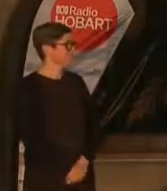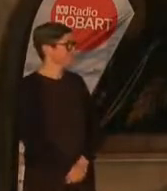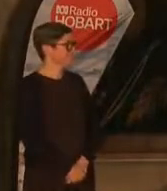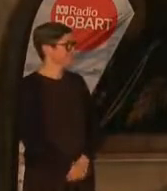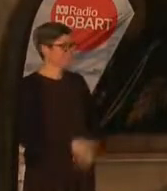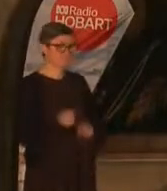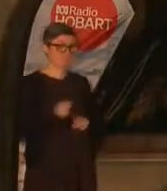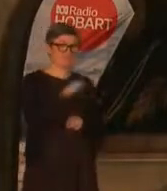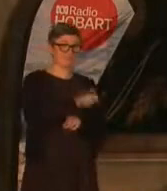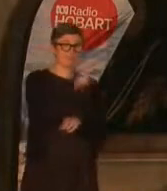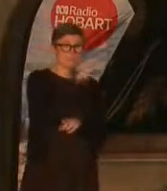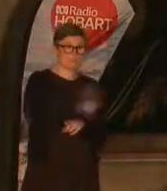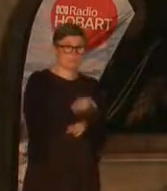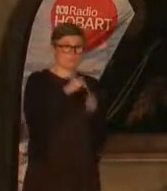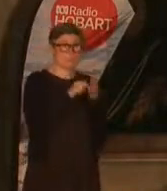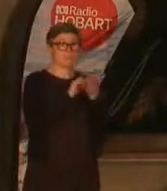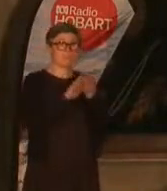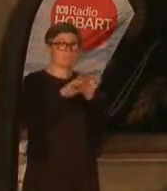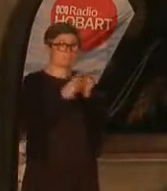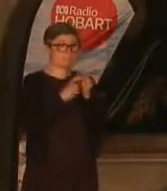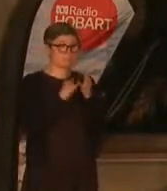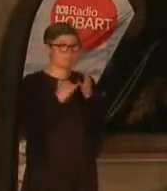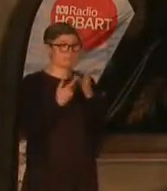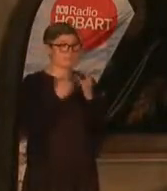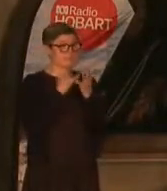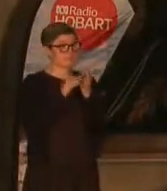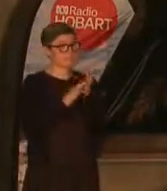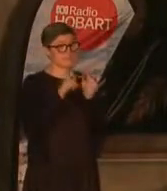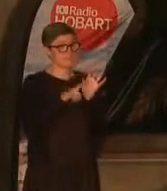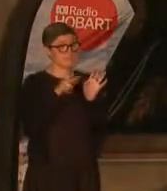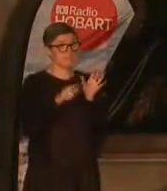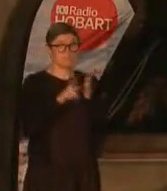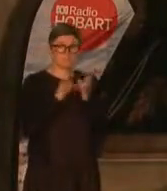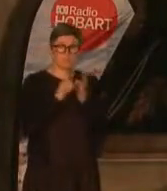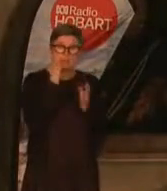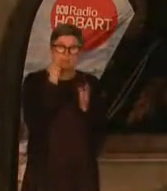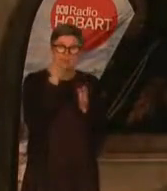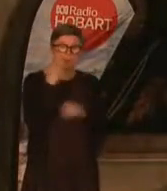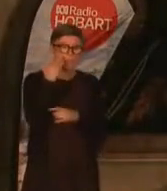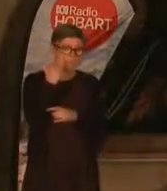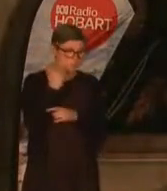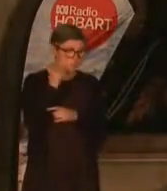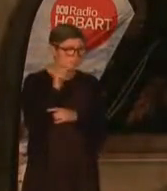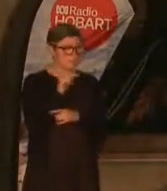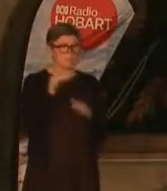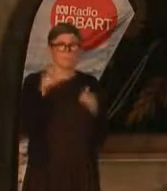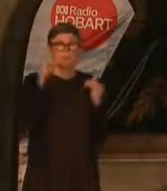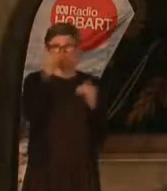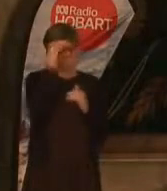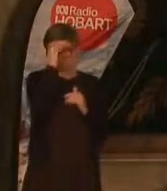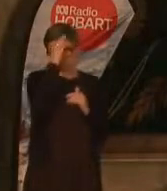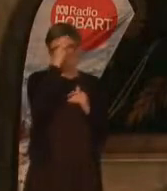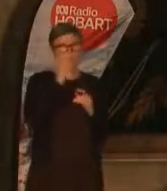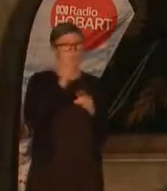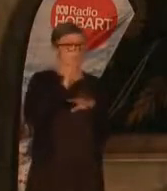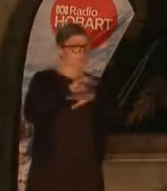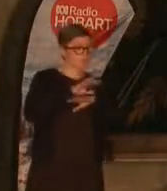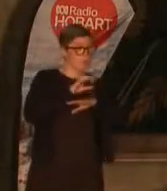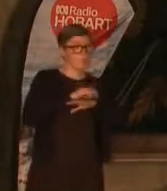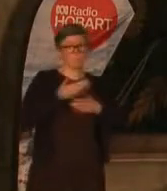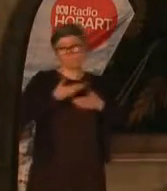And then next over is Theresa Sainty, a Pakana Tasmanian Aboriginal woman, experienced and highly skilled consultant with a history in